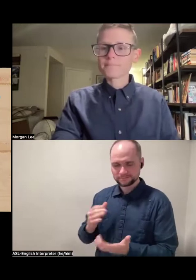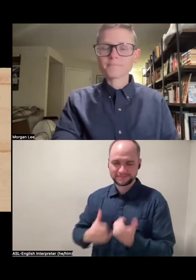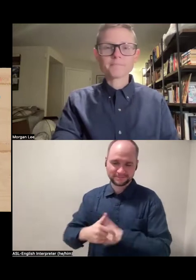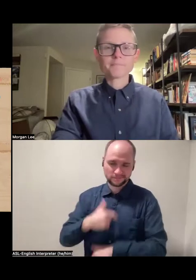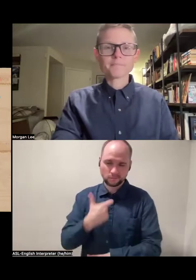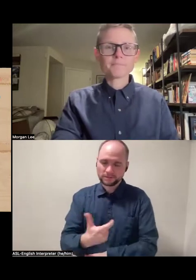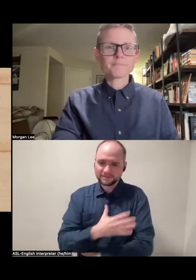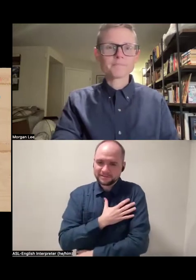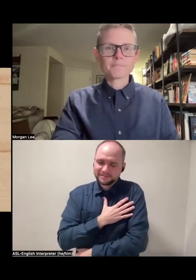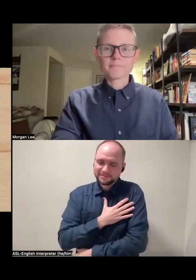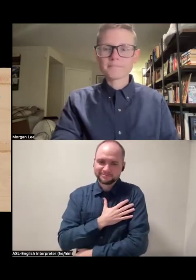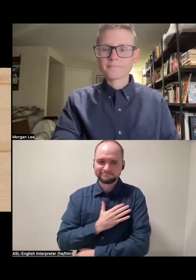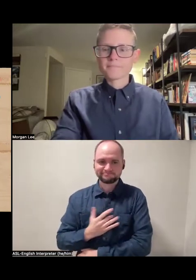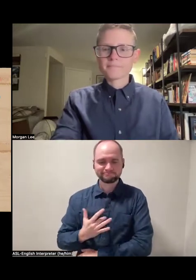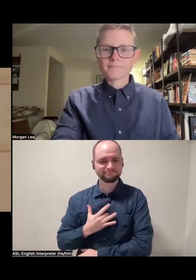time.